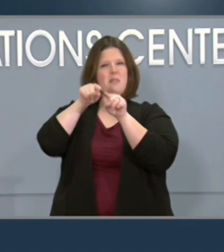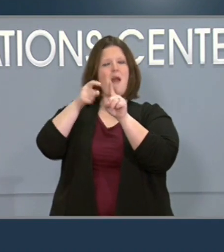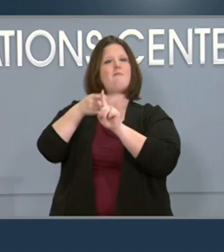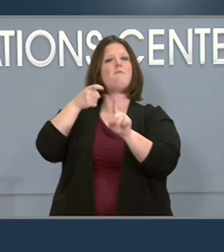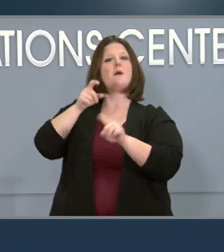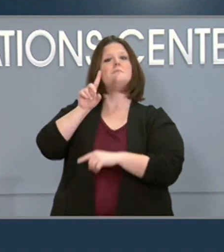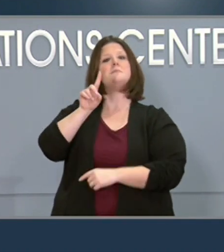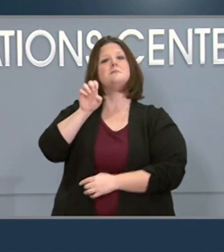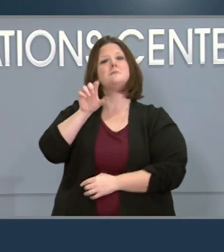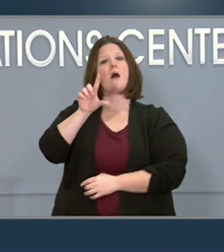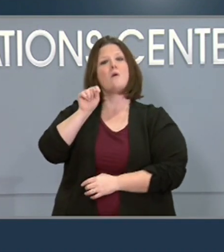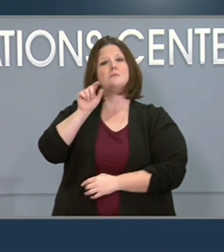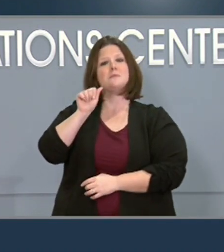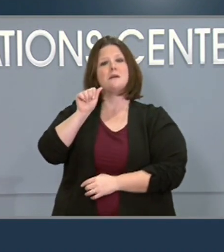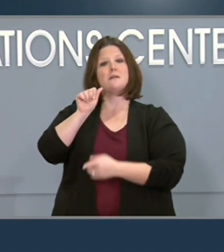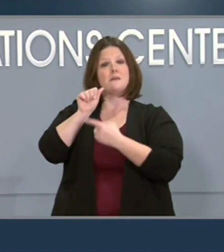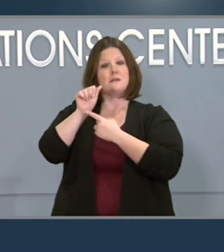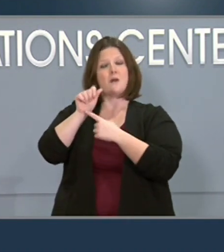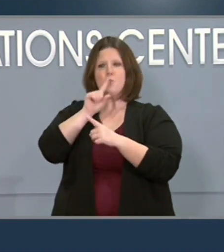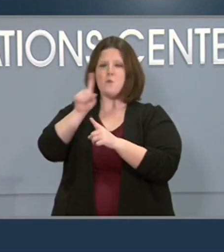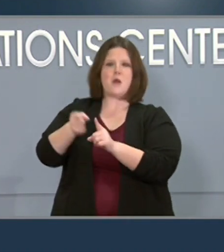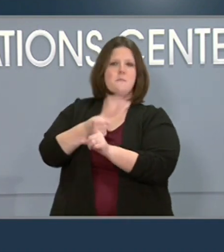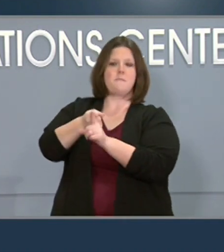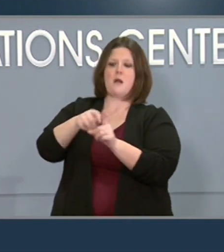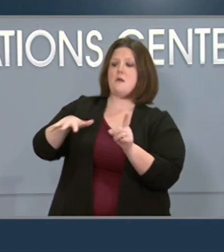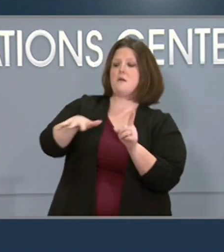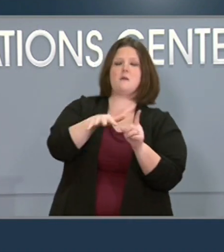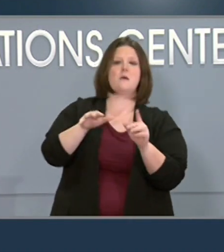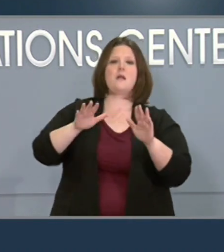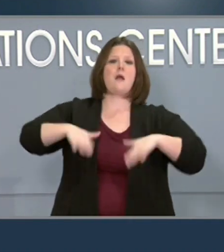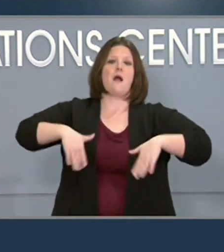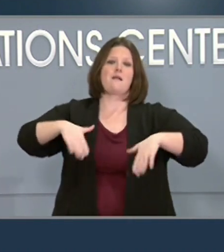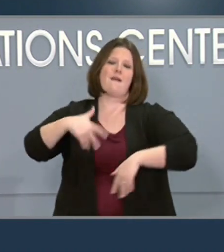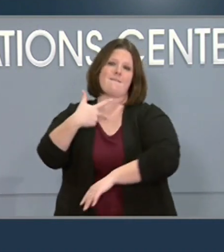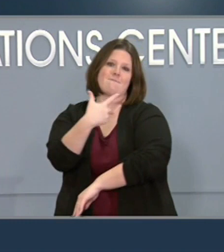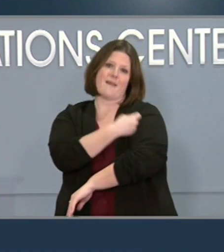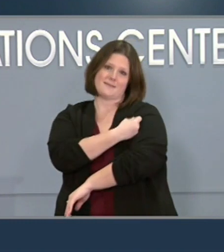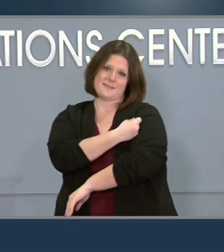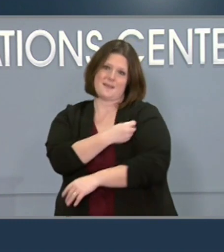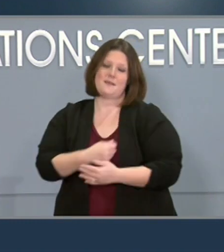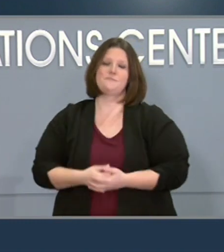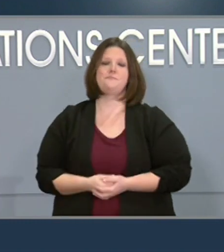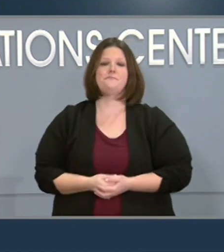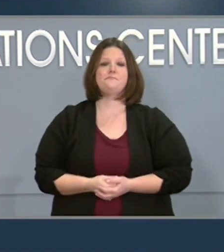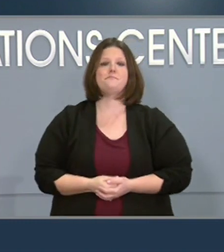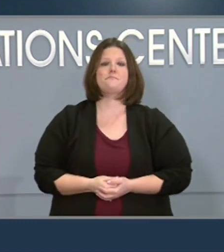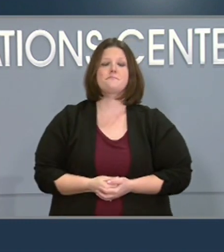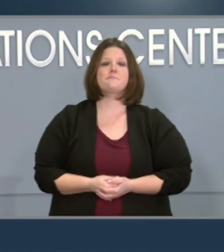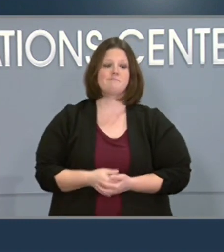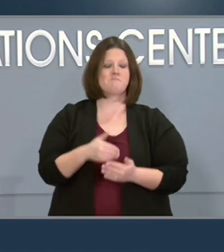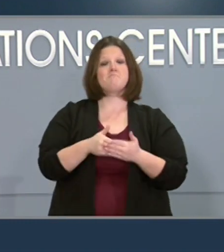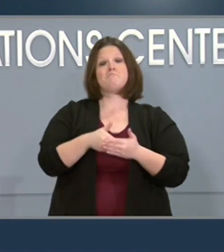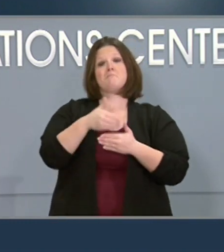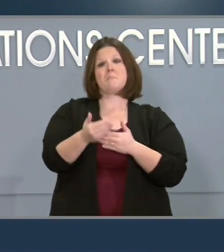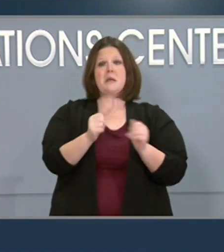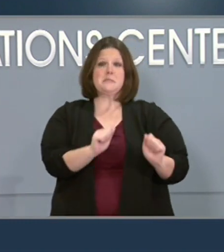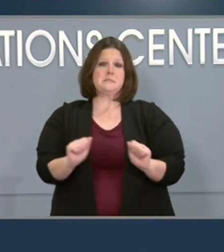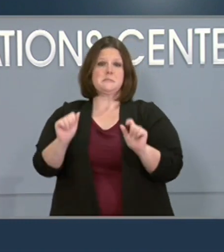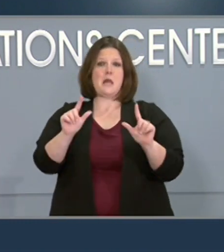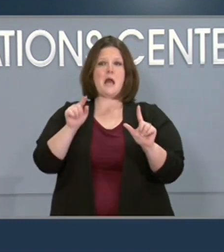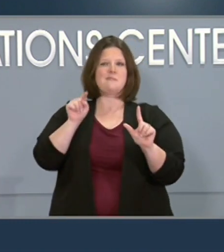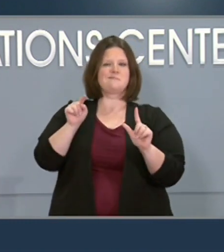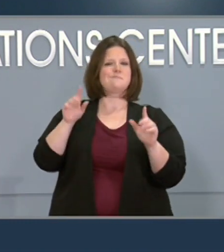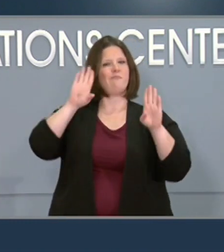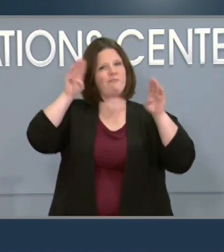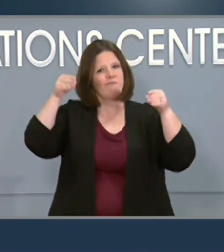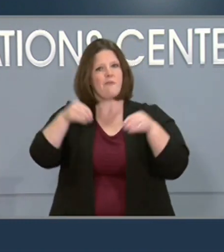greatest impact on people who were not vaccinated. But let's zoom in and look at the last few weeks of cases.